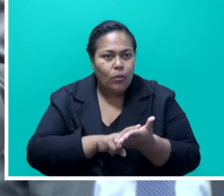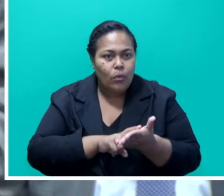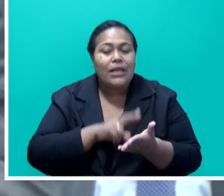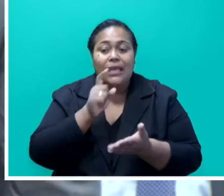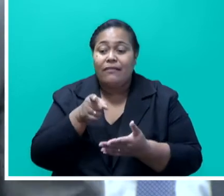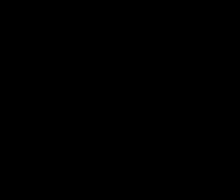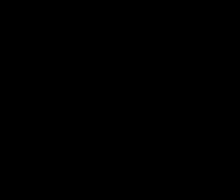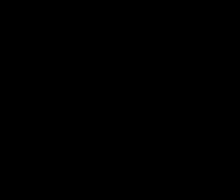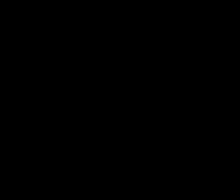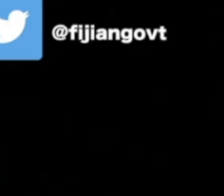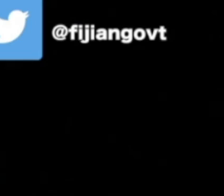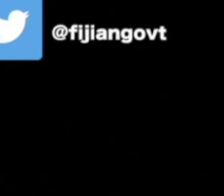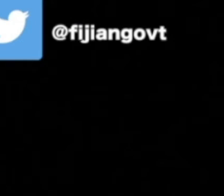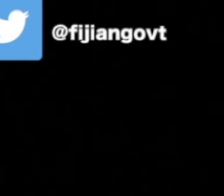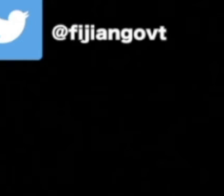Thank you.